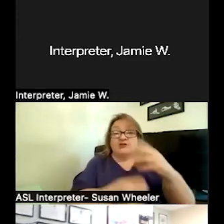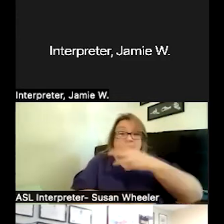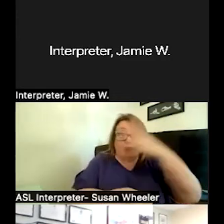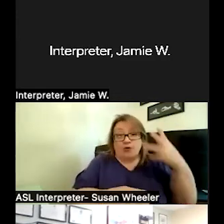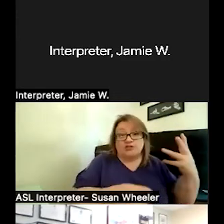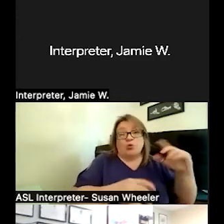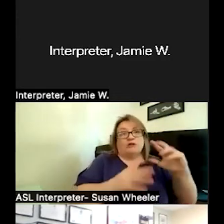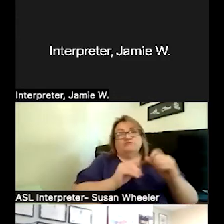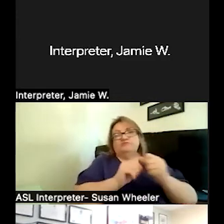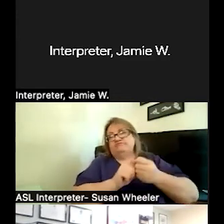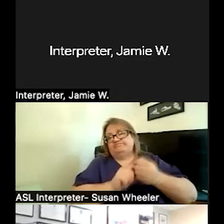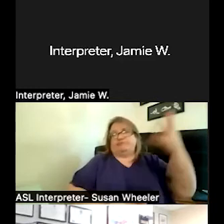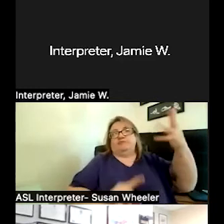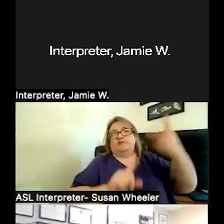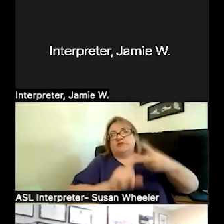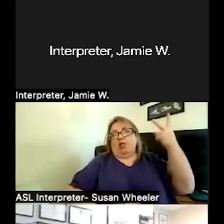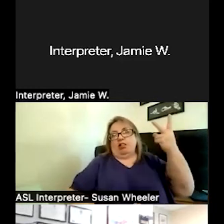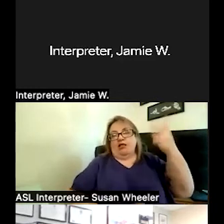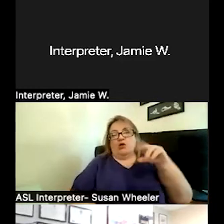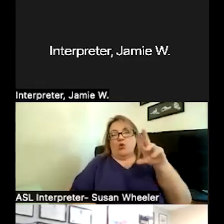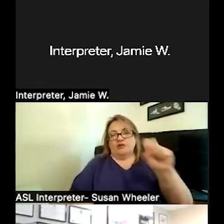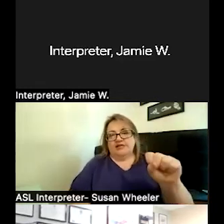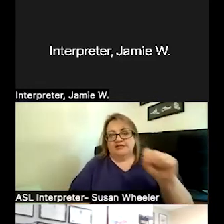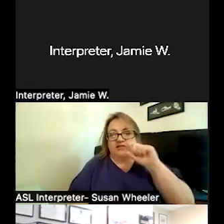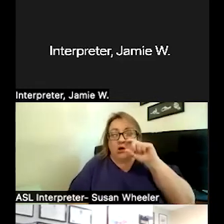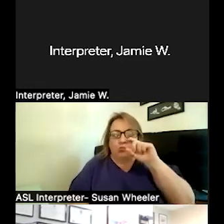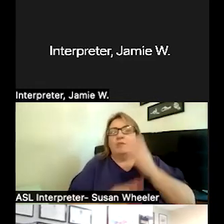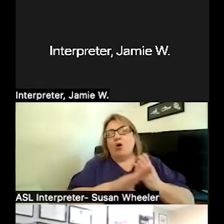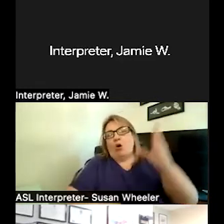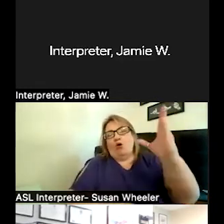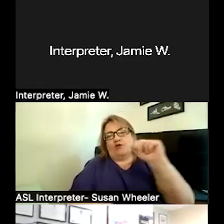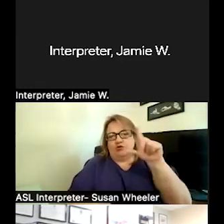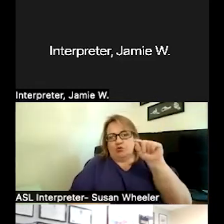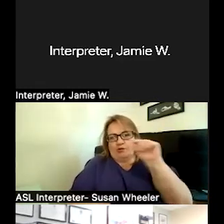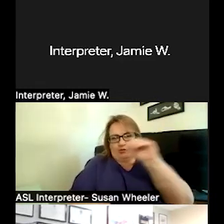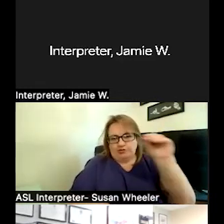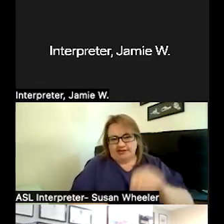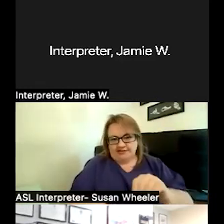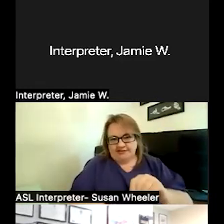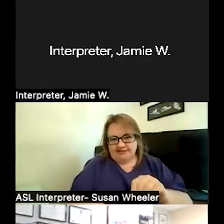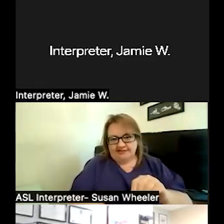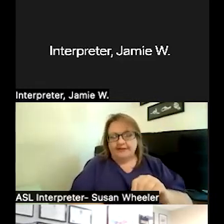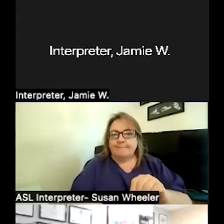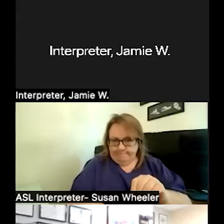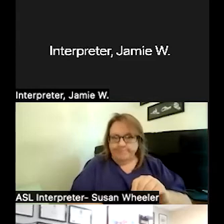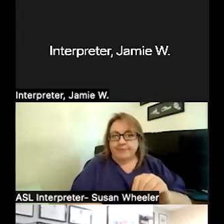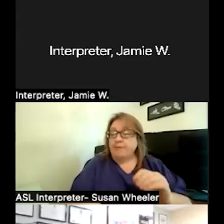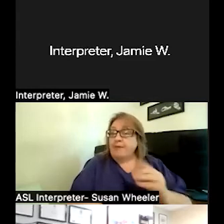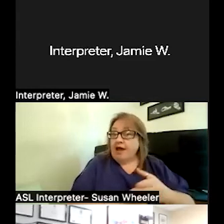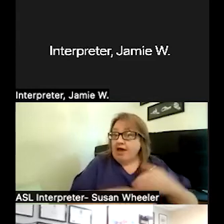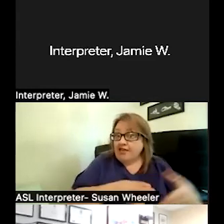have doubled in the United States. We will be up over 20%. And then by the end of